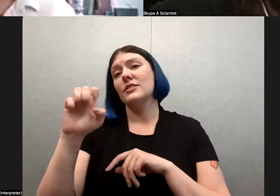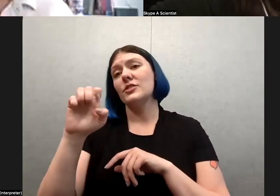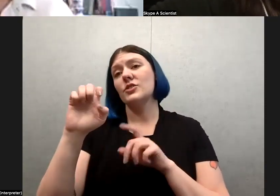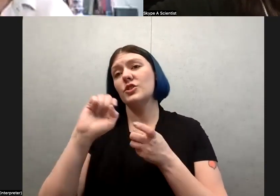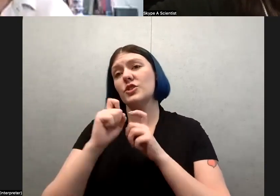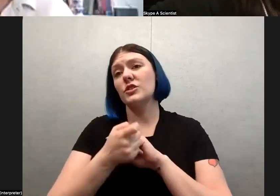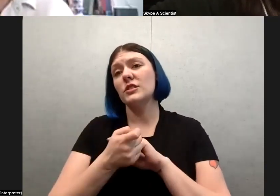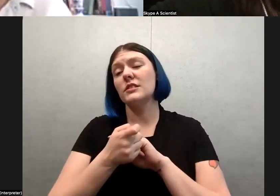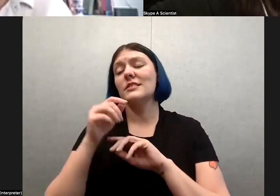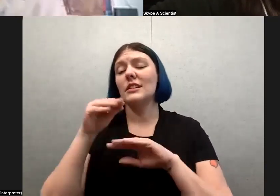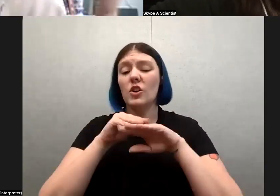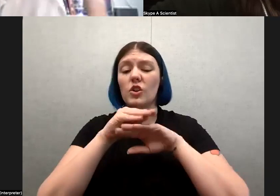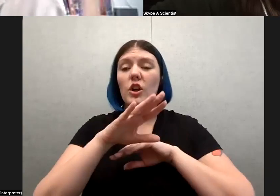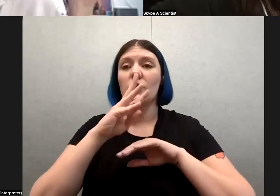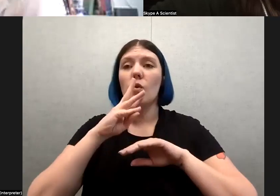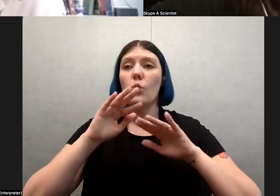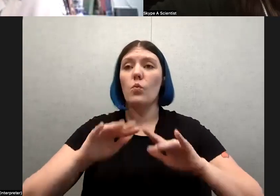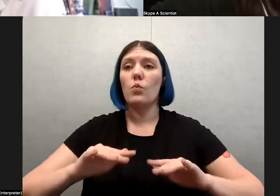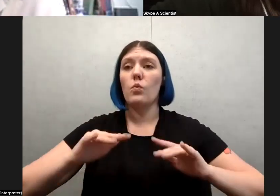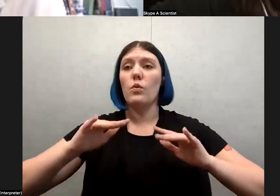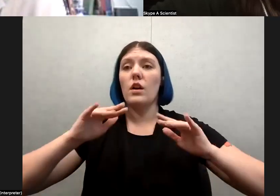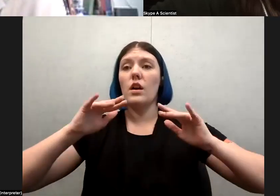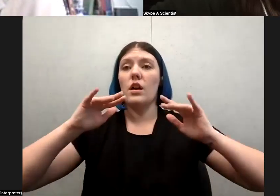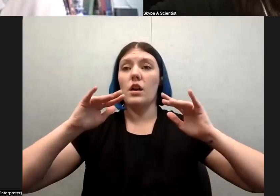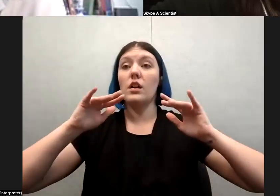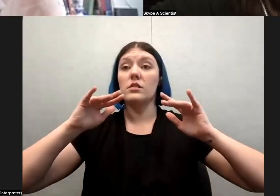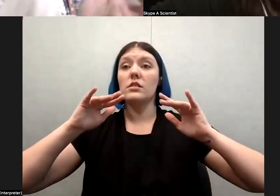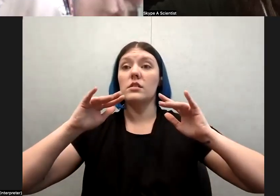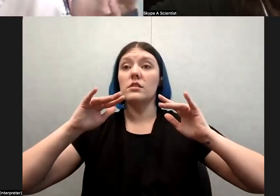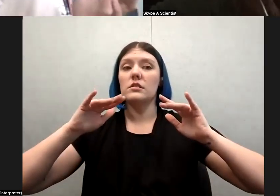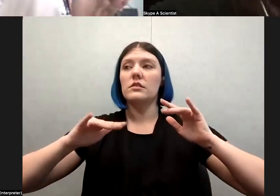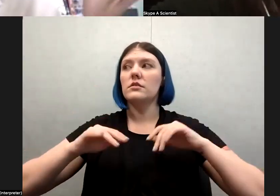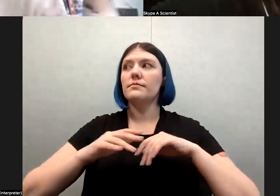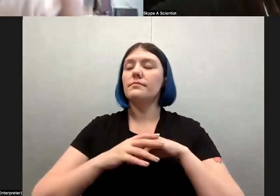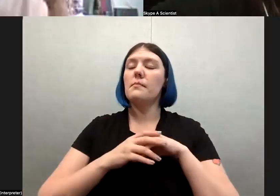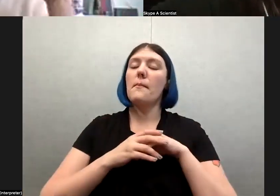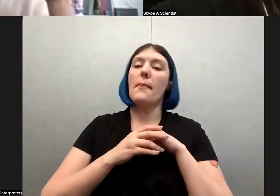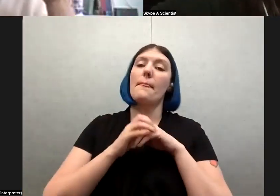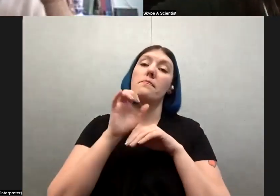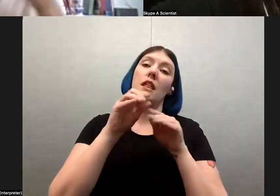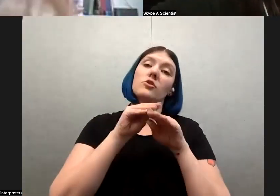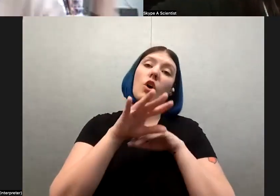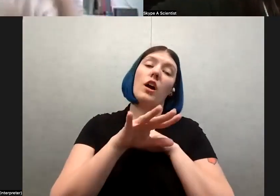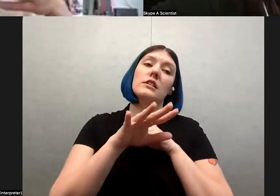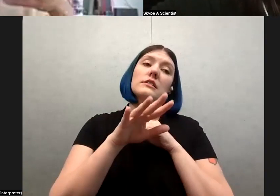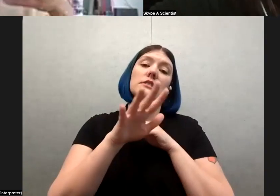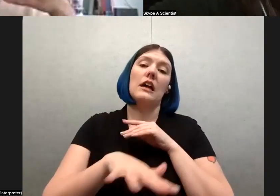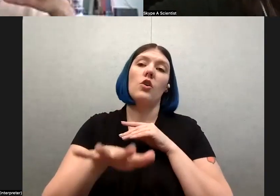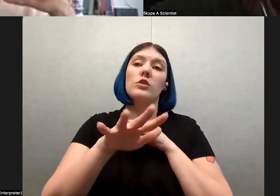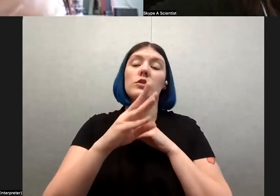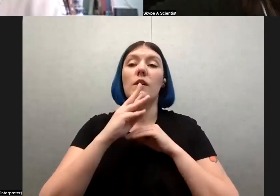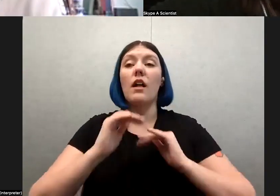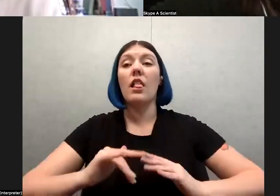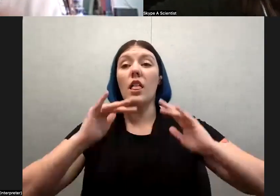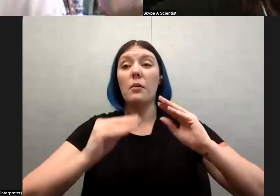causing sea levels to rise around the Everglades. And so that's causing areas to becoming flooded more